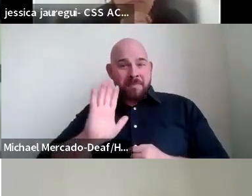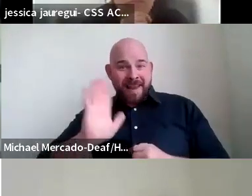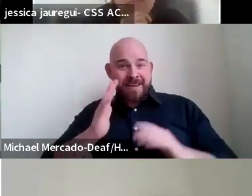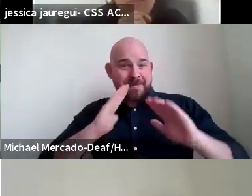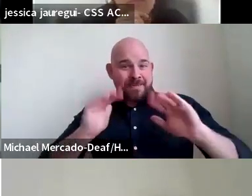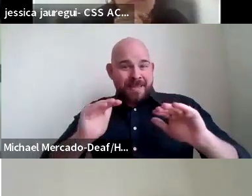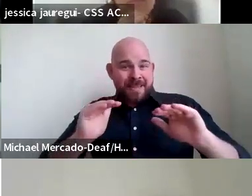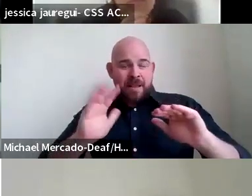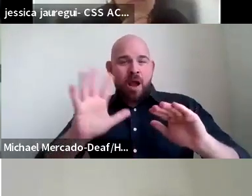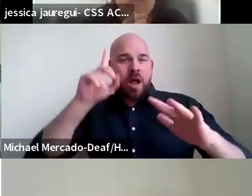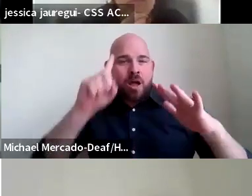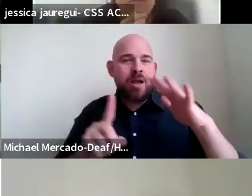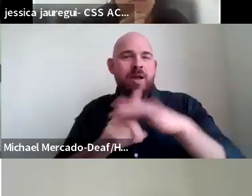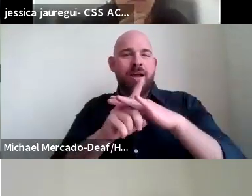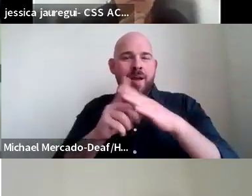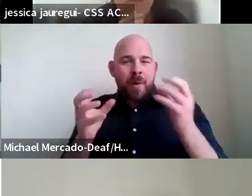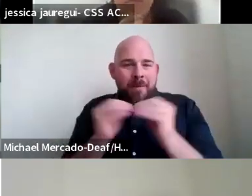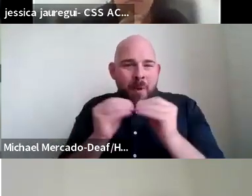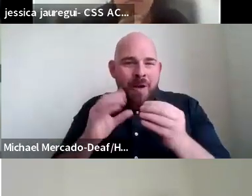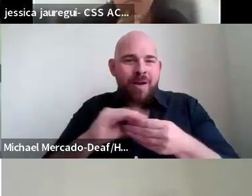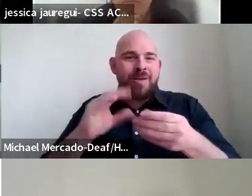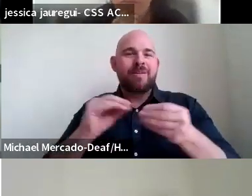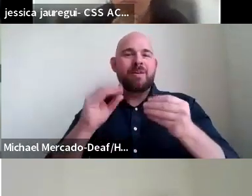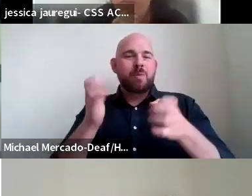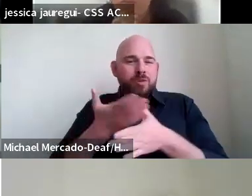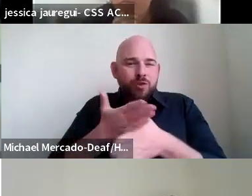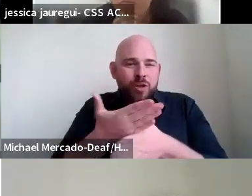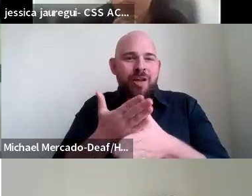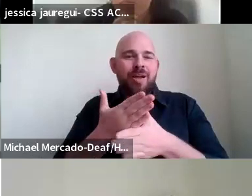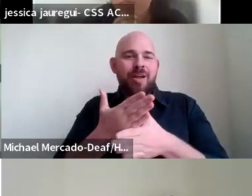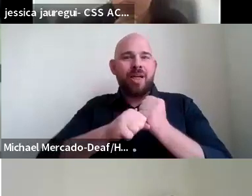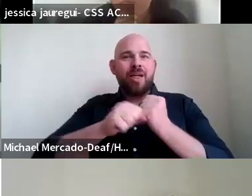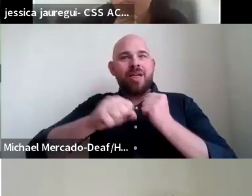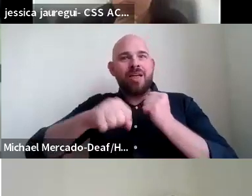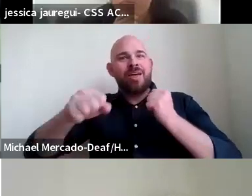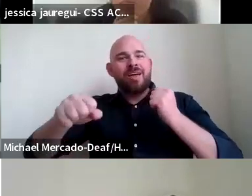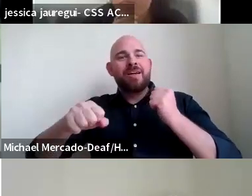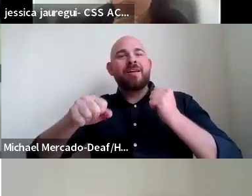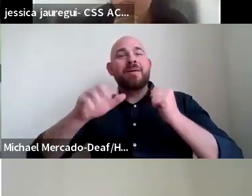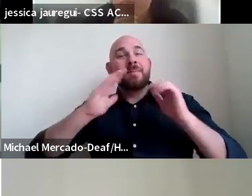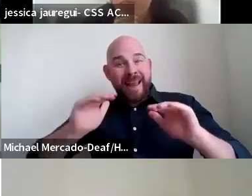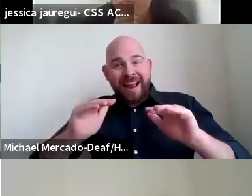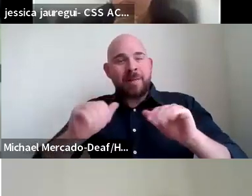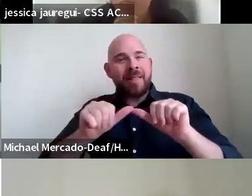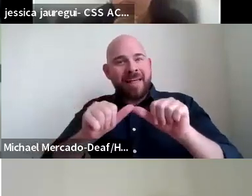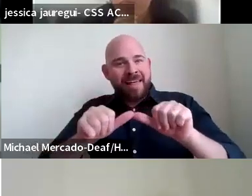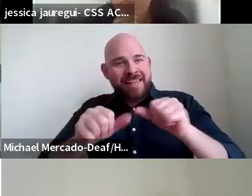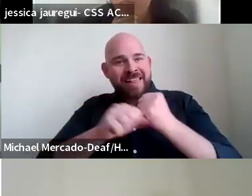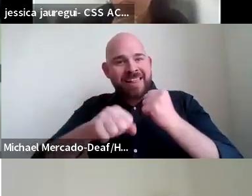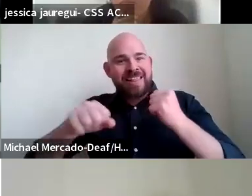each other. It just tends to just, when we say goodbye, we tend to just want to share things and just go